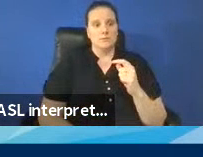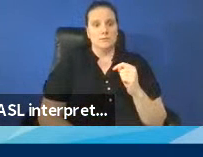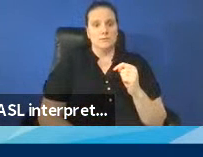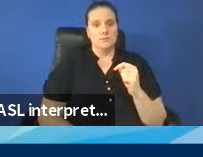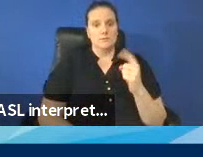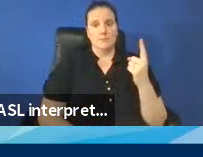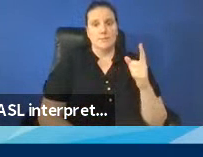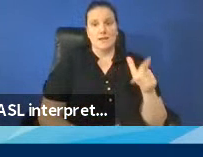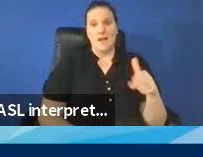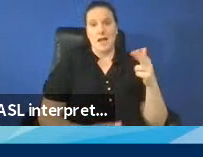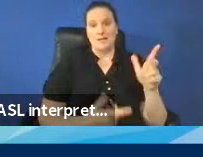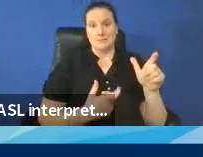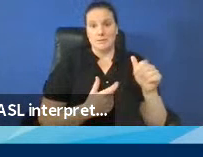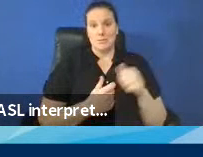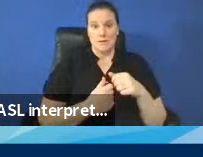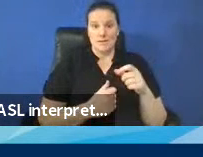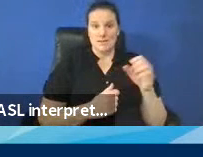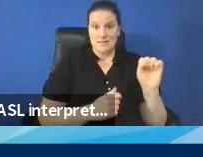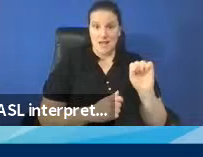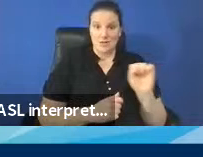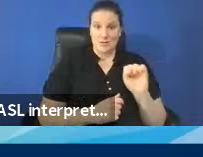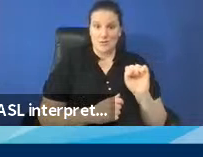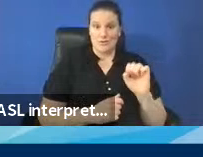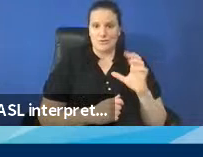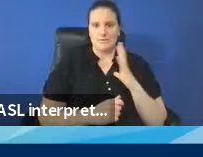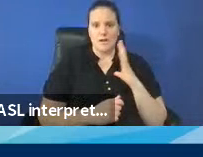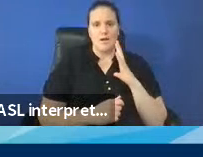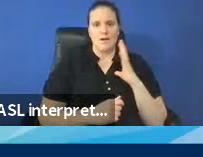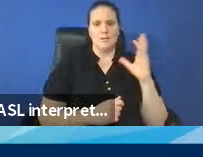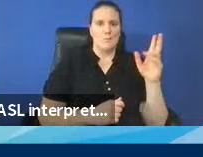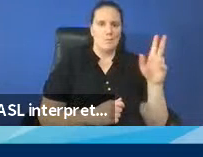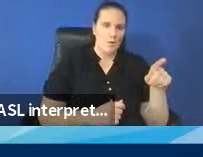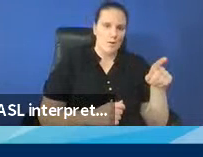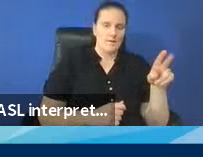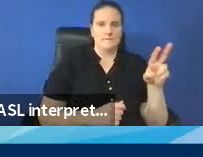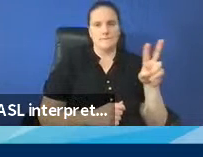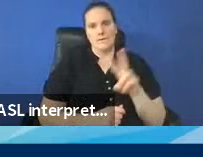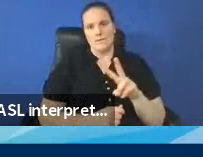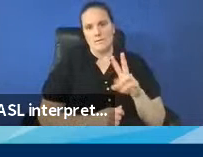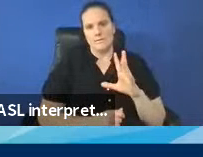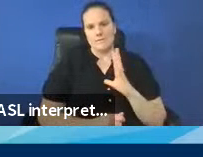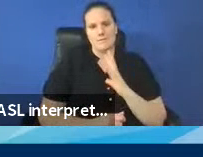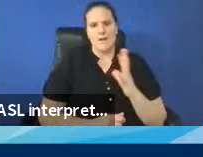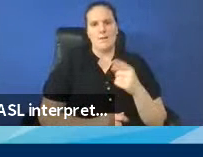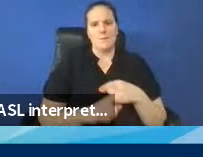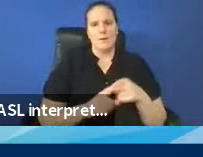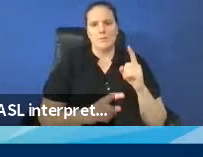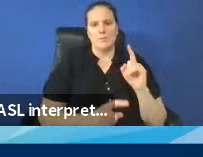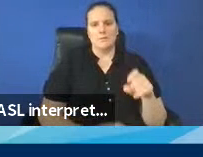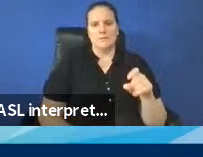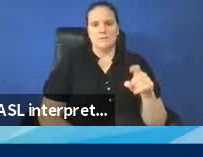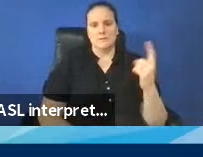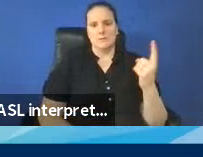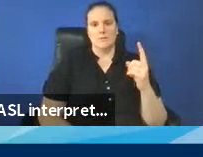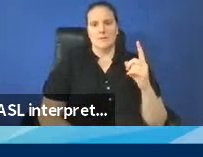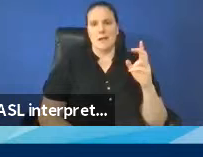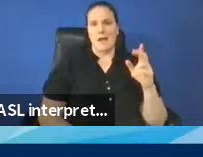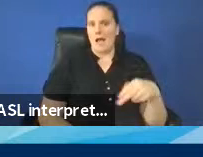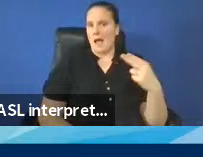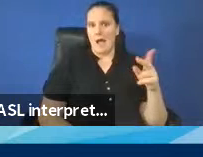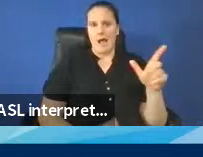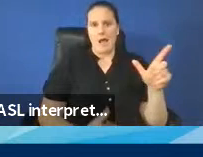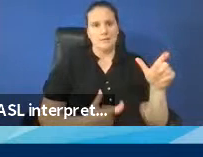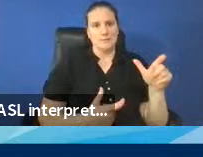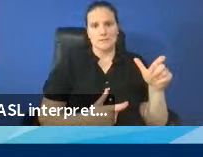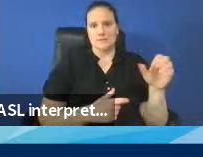high speed with Seattle? Because yeah, it's fine to go from Portland to Vancouver, but we actually need something high speed to get